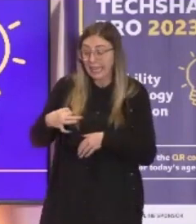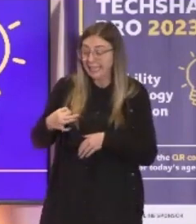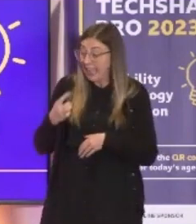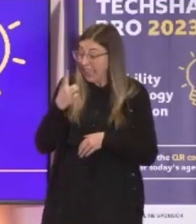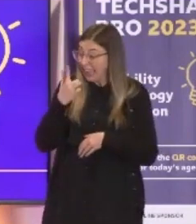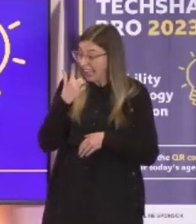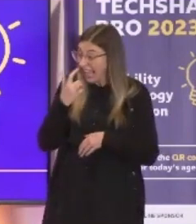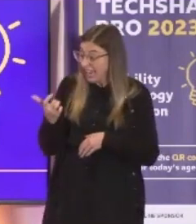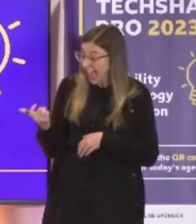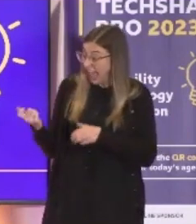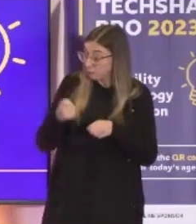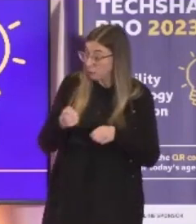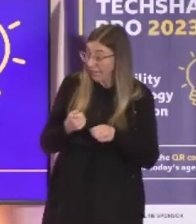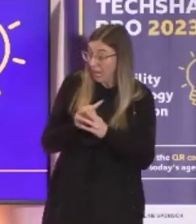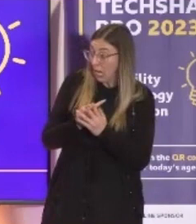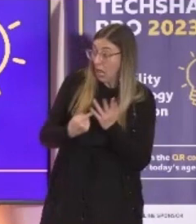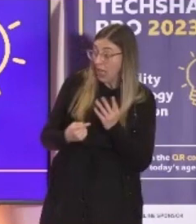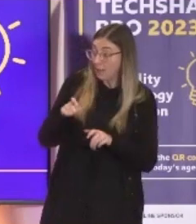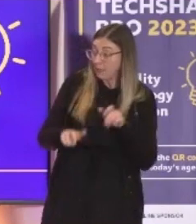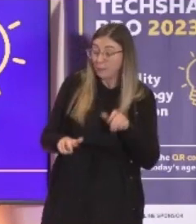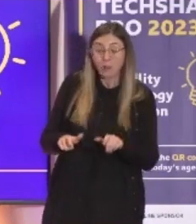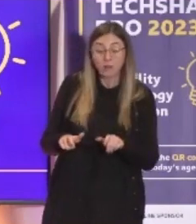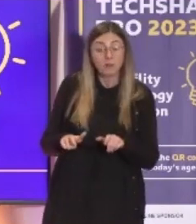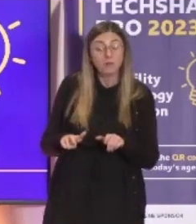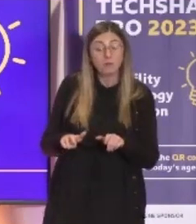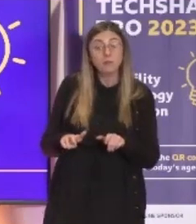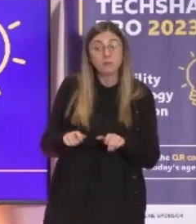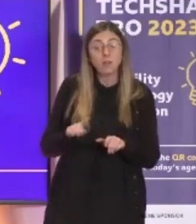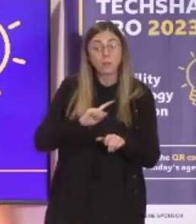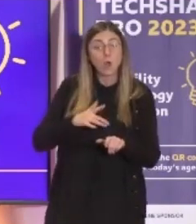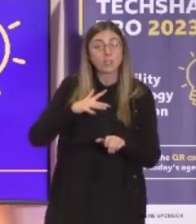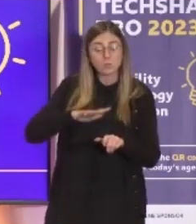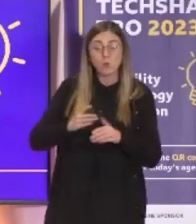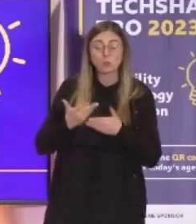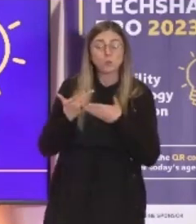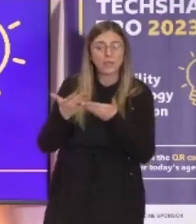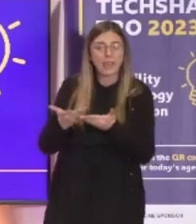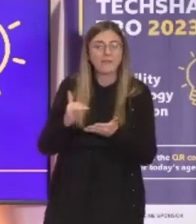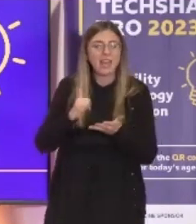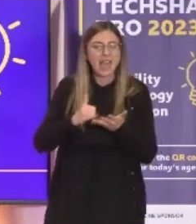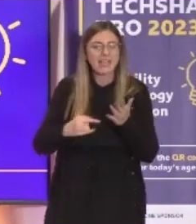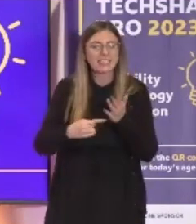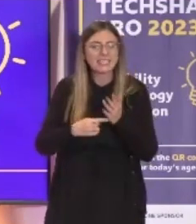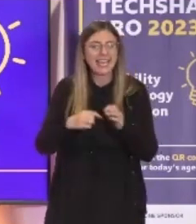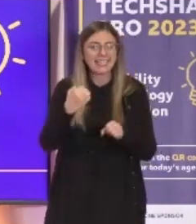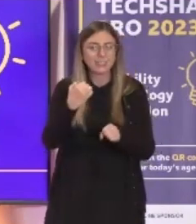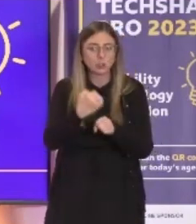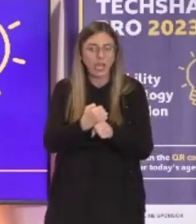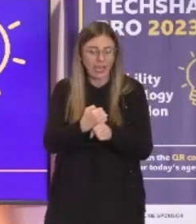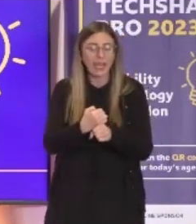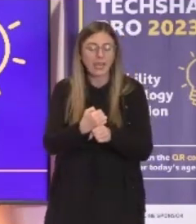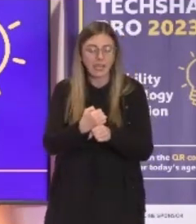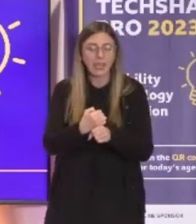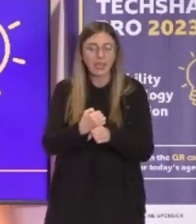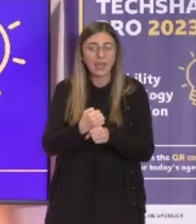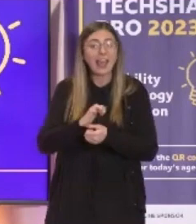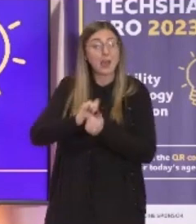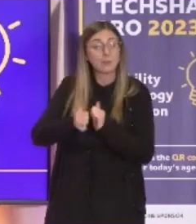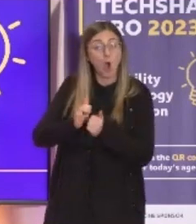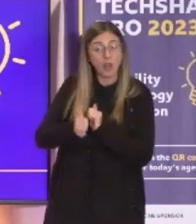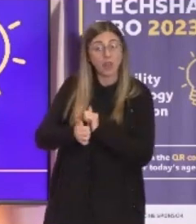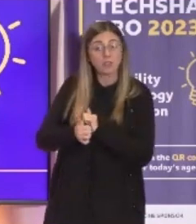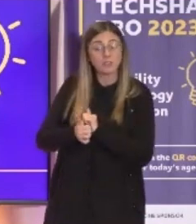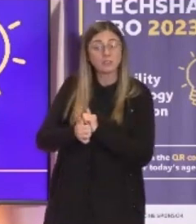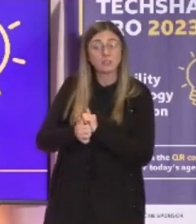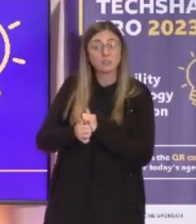want to provide benefits, a sort of an an SDG help to some of their partners. So